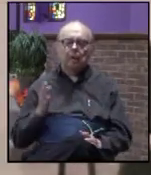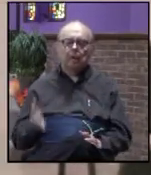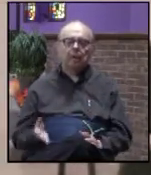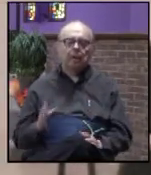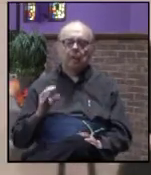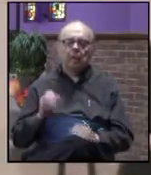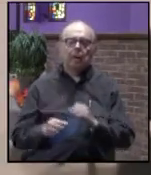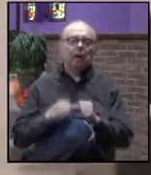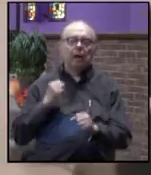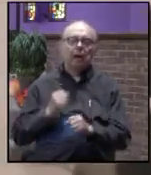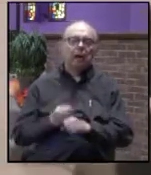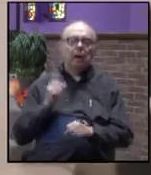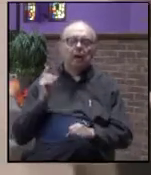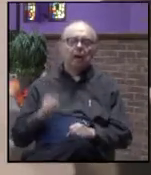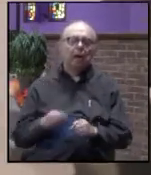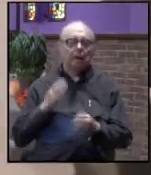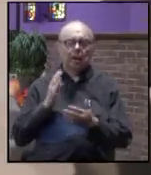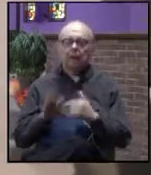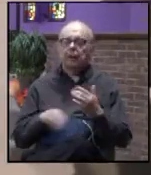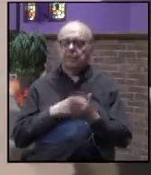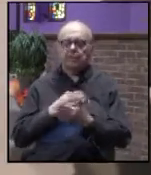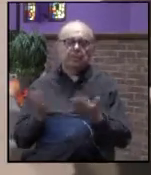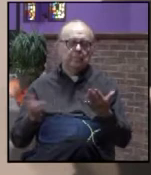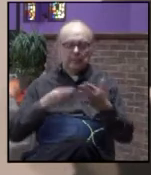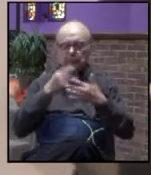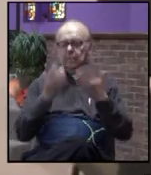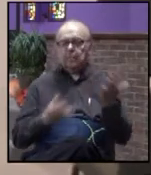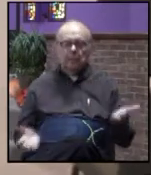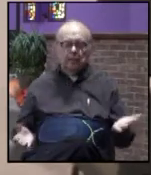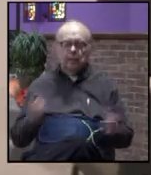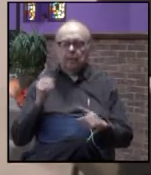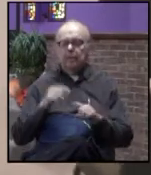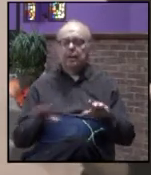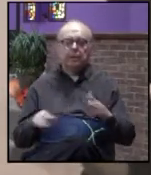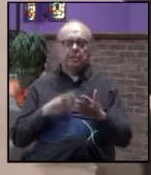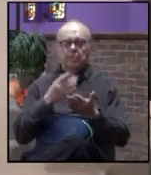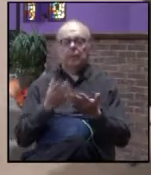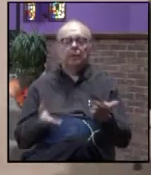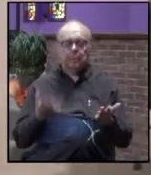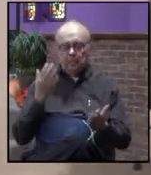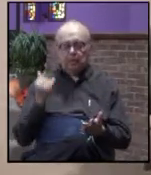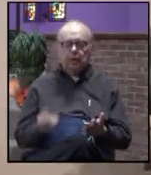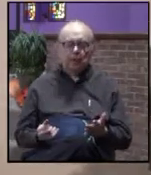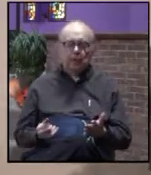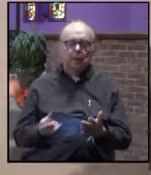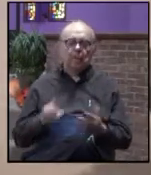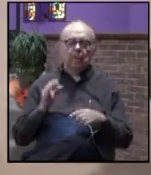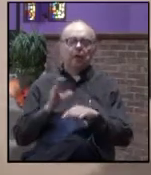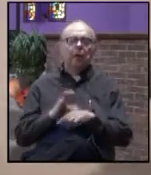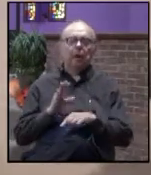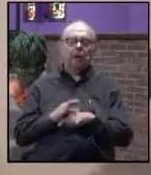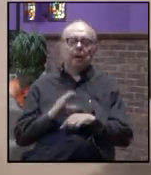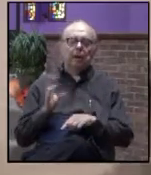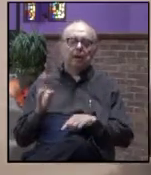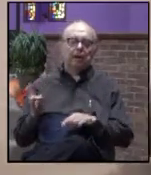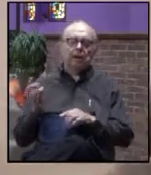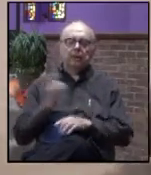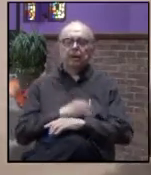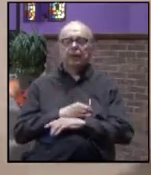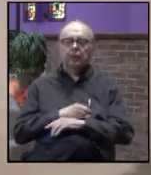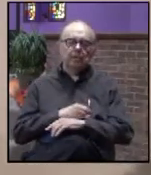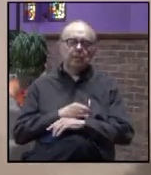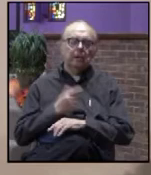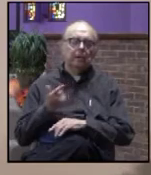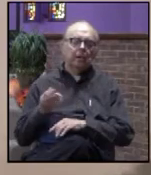50 years. You're going to have to stop all of this and all of that, and you can't do this anymore. You're going to have to go to church 7 days a week, 24 hours a